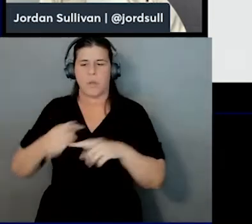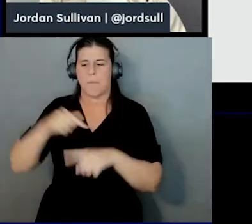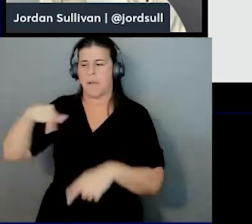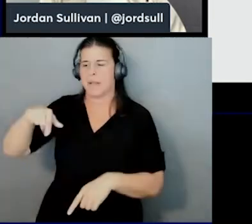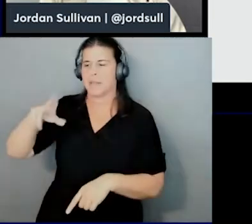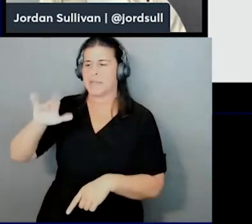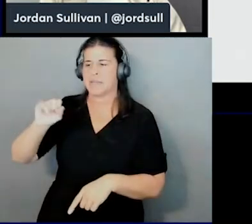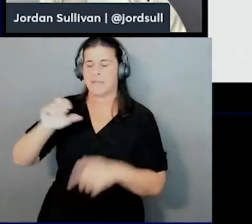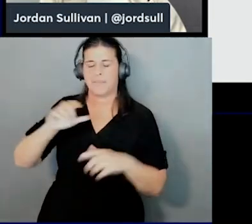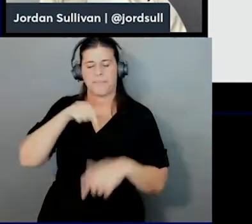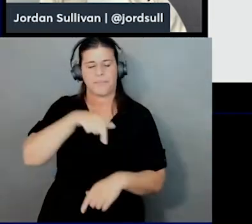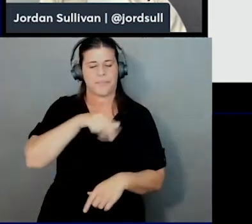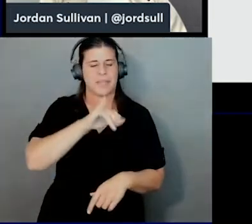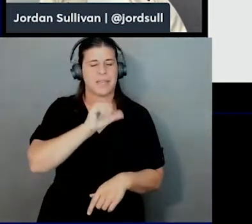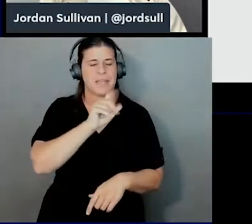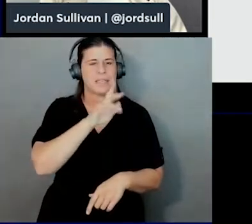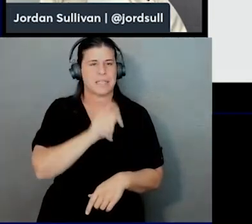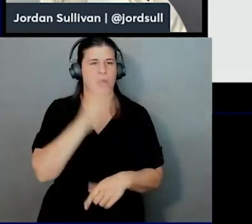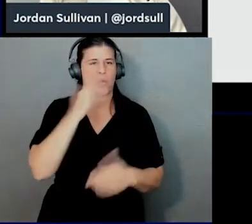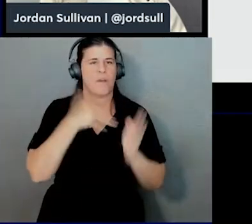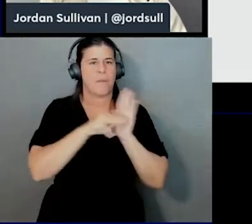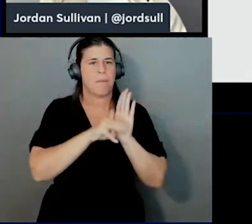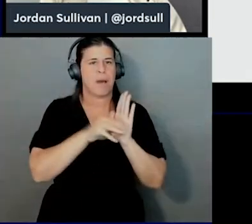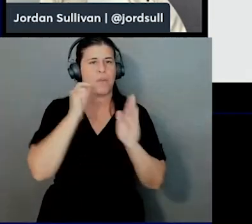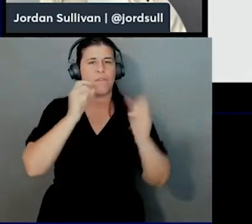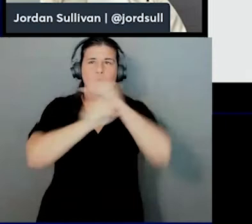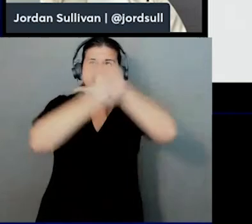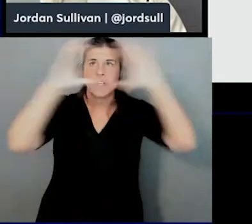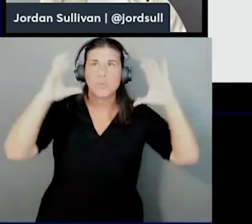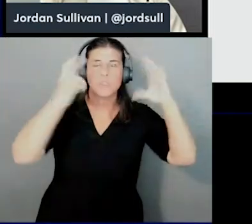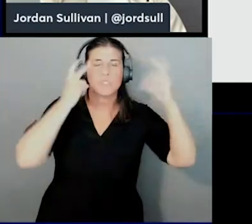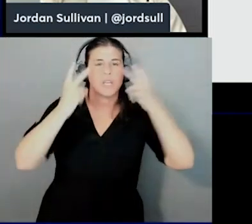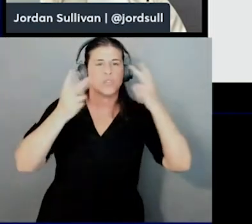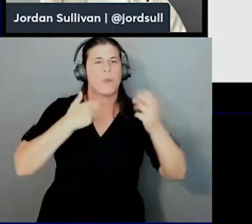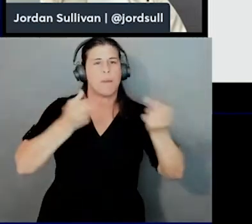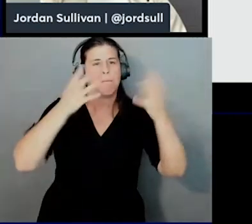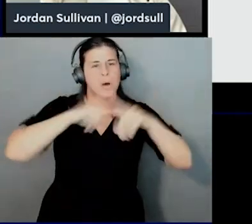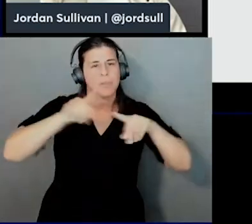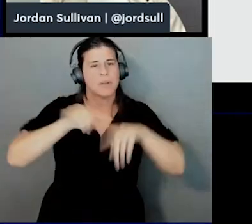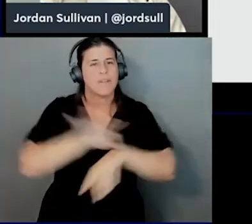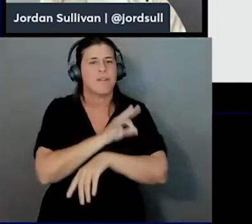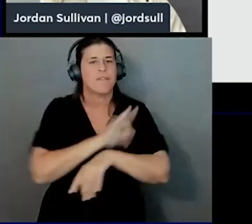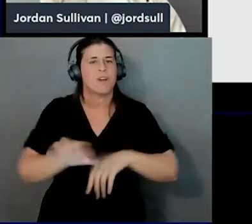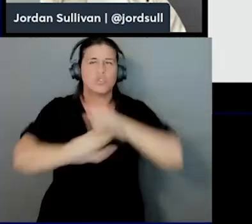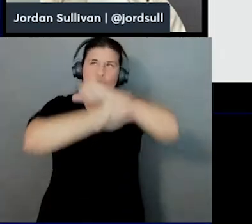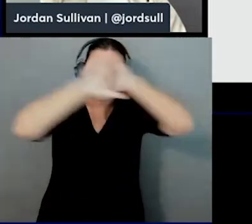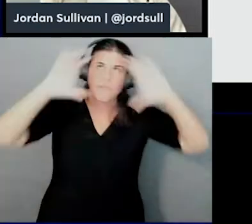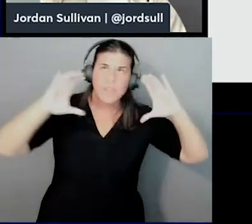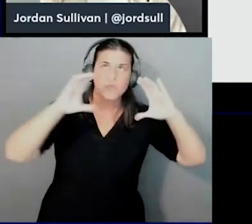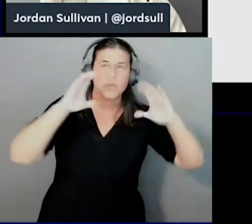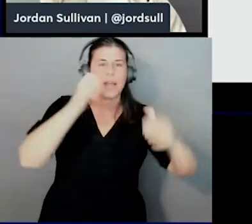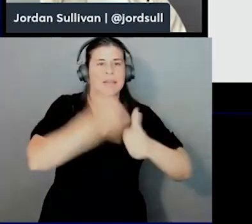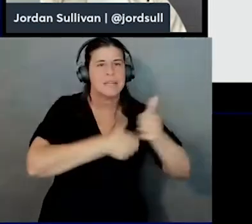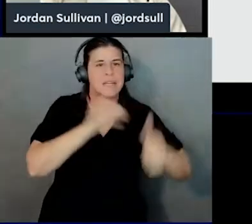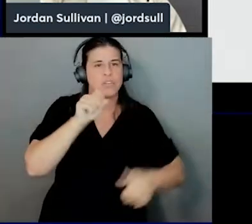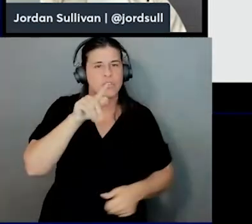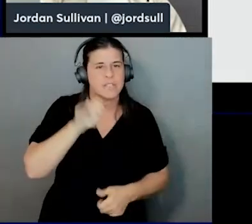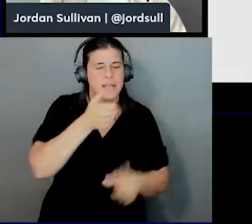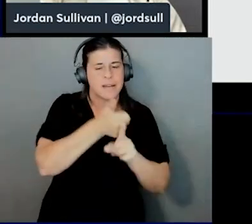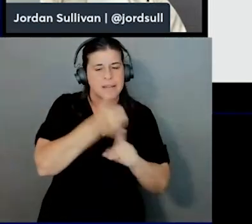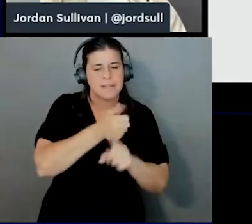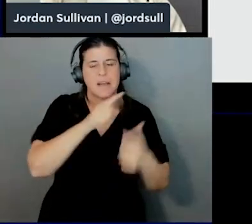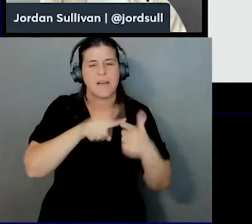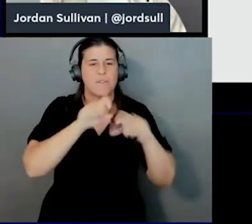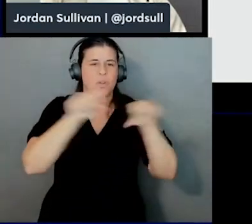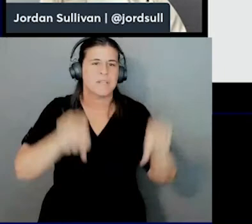in Qiskit is visualization. So we provide multiple functions to visualize the states of the system or